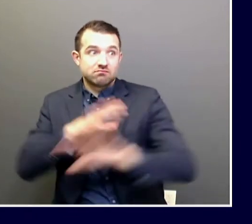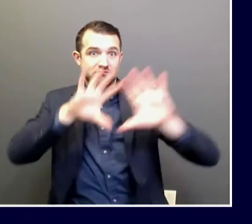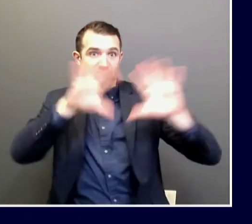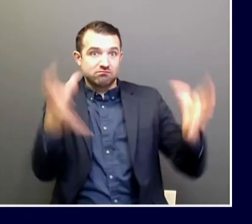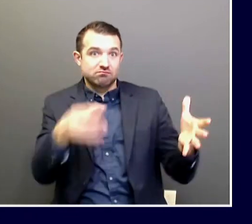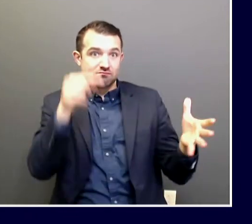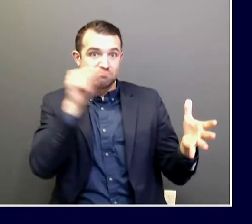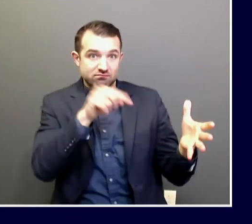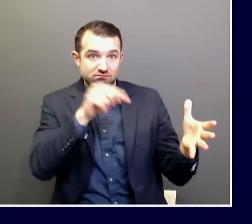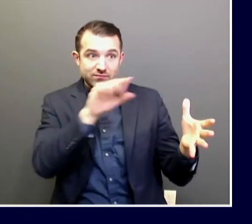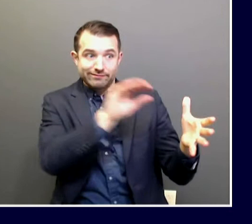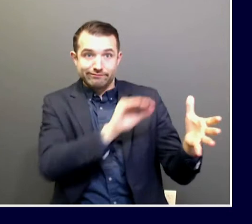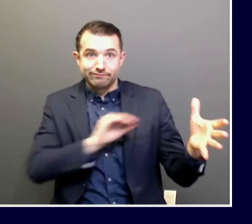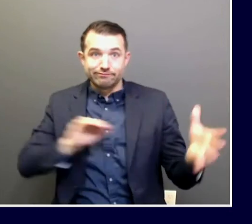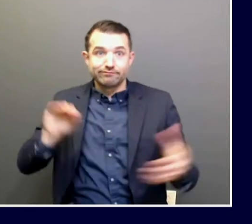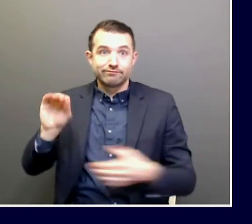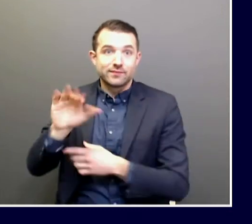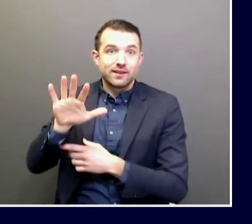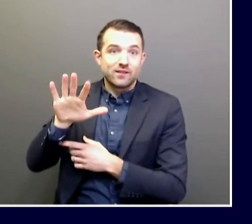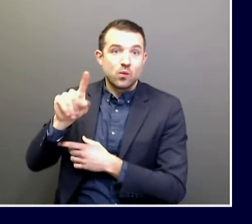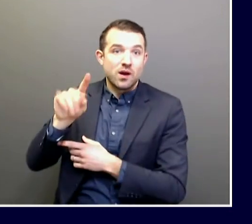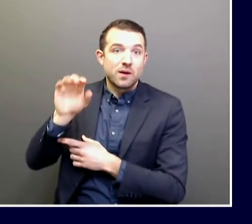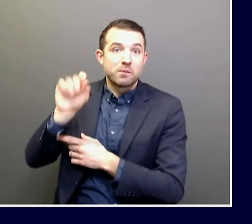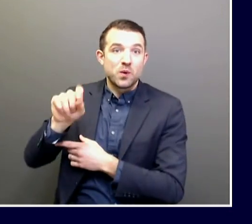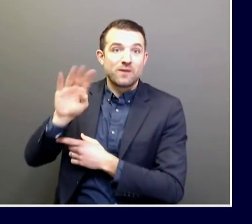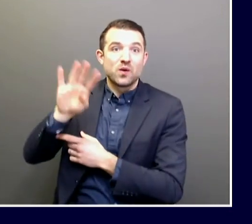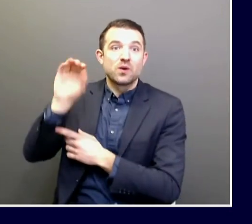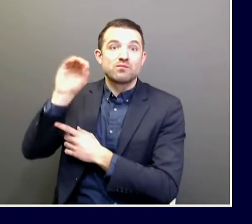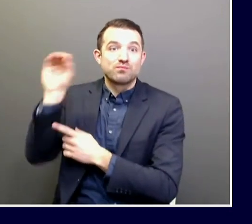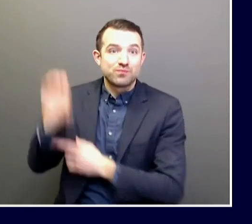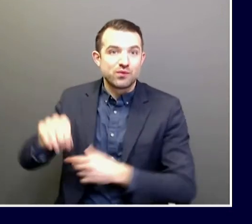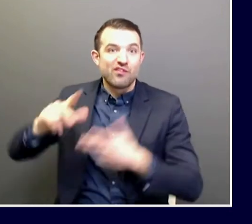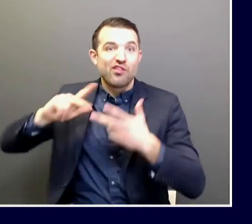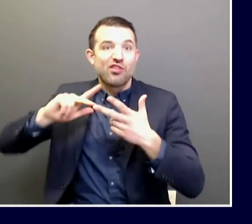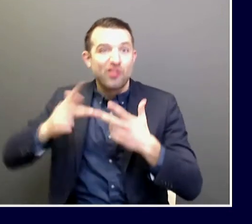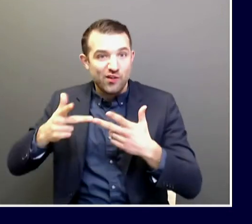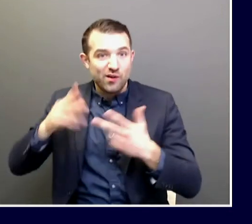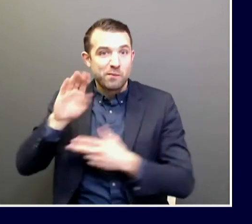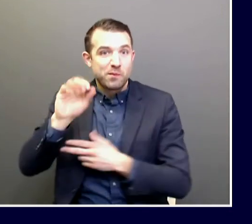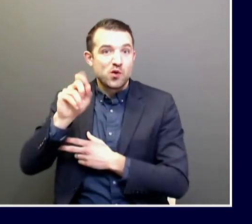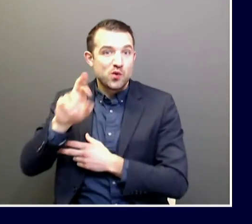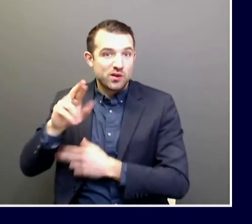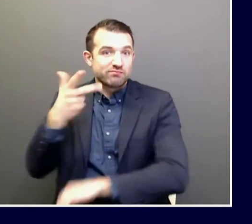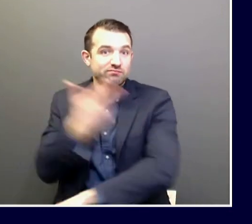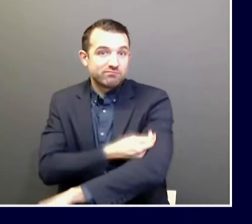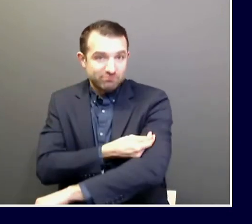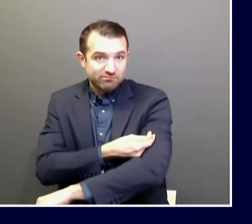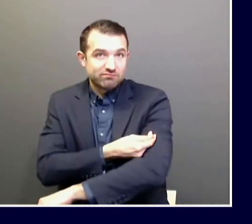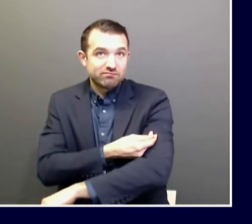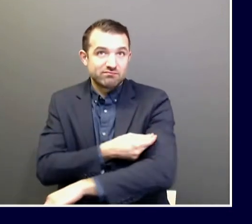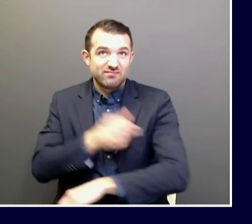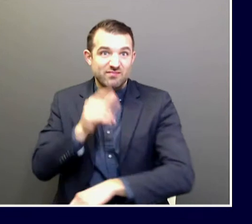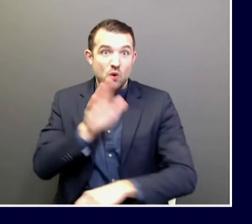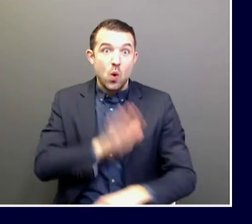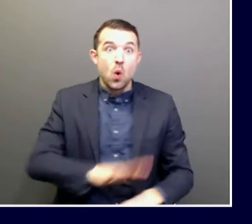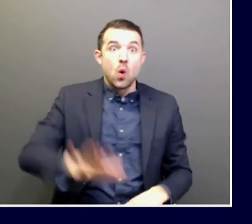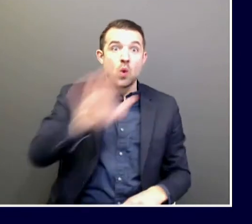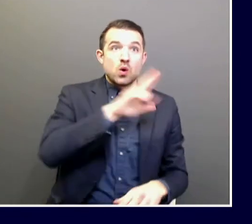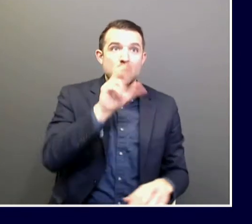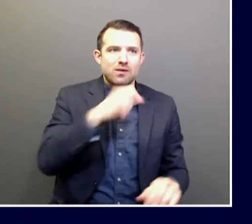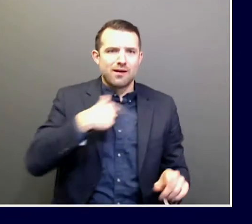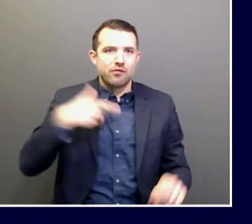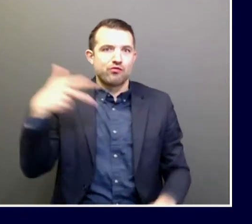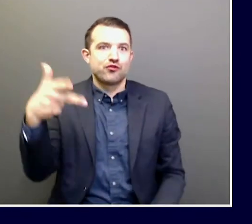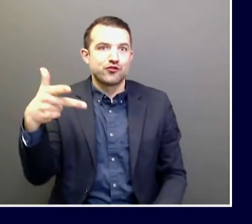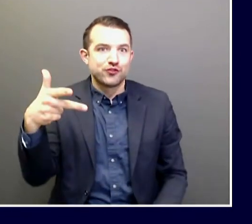51.4% are boosted. Those numbers put us in the number 3 spot in the country for the percent of our